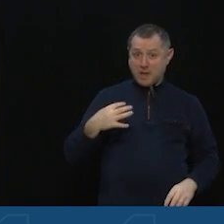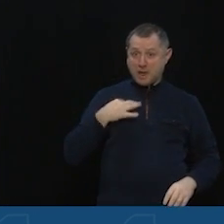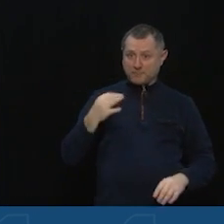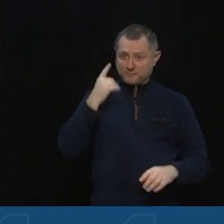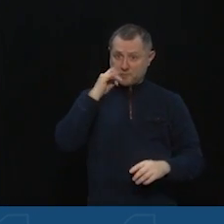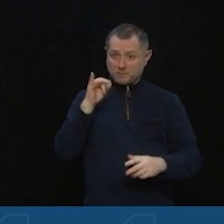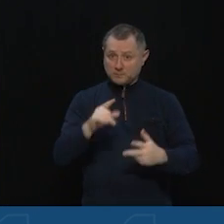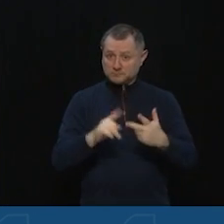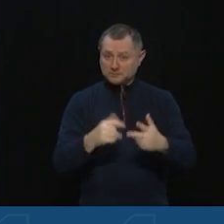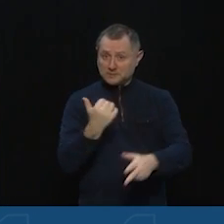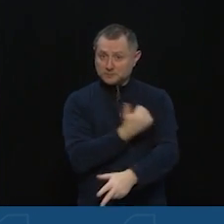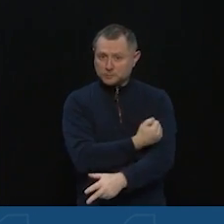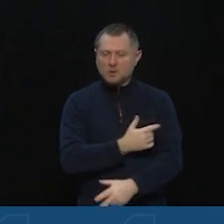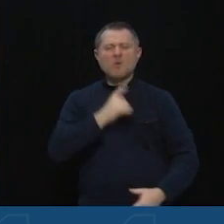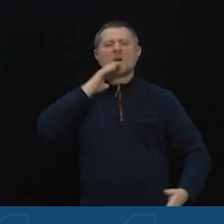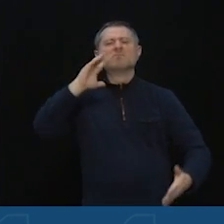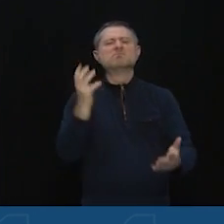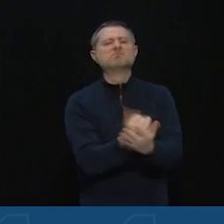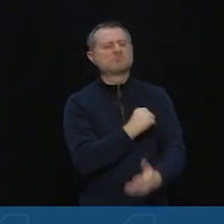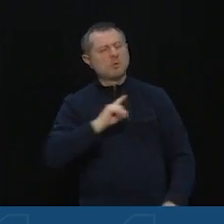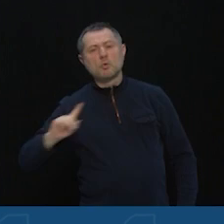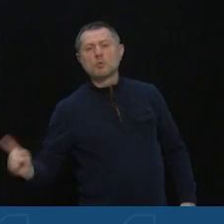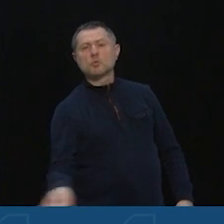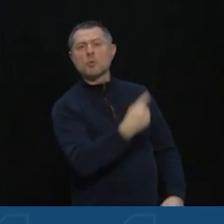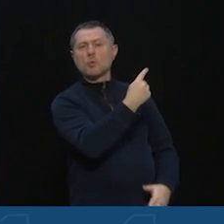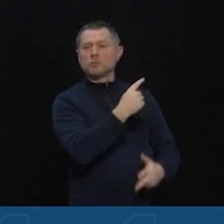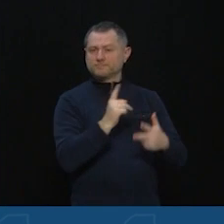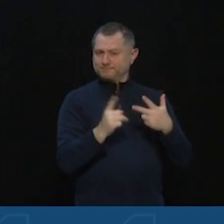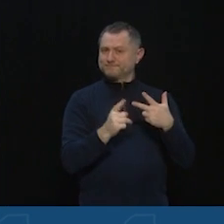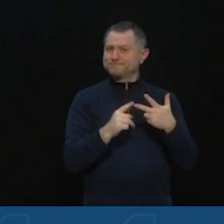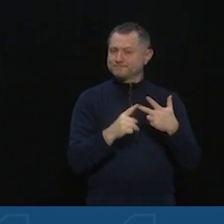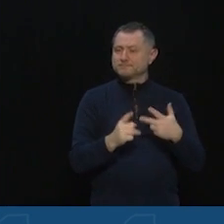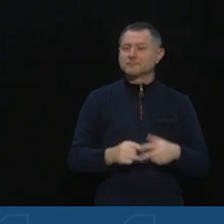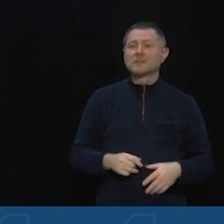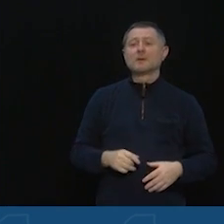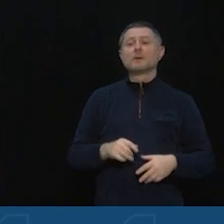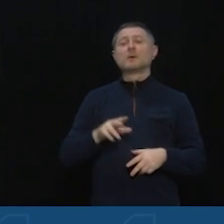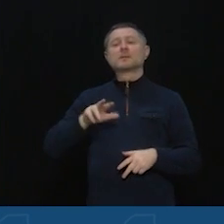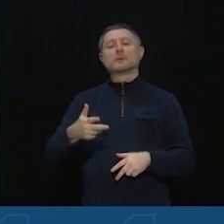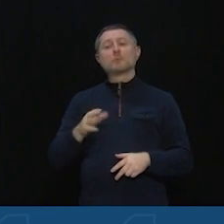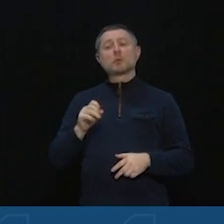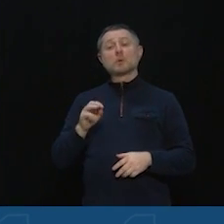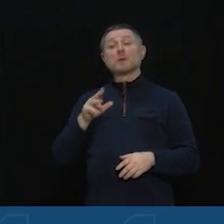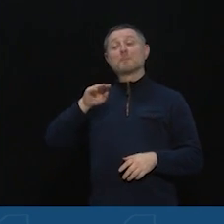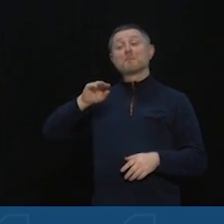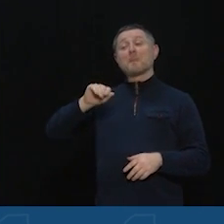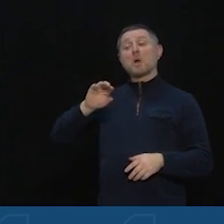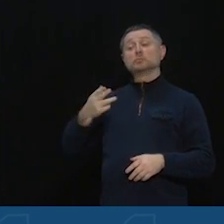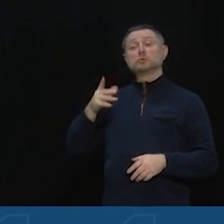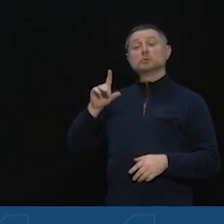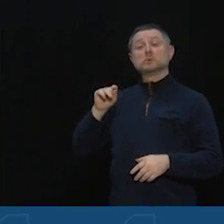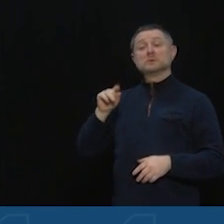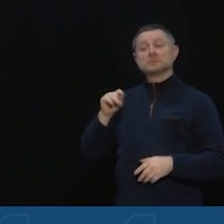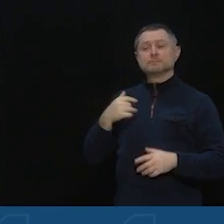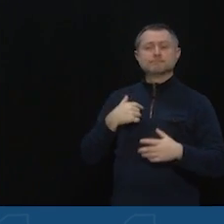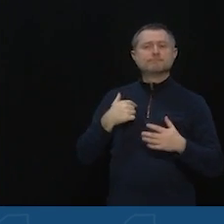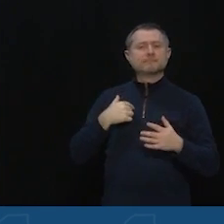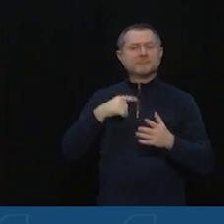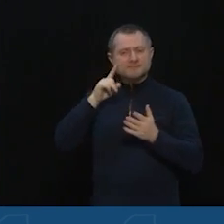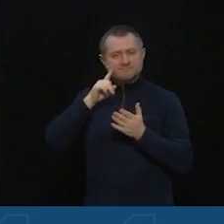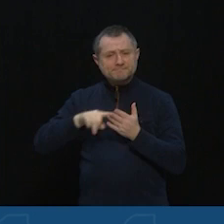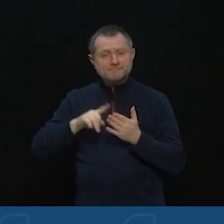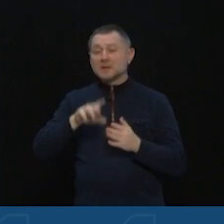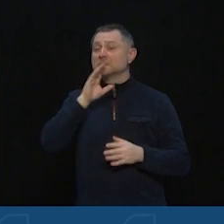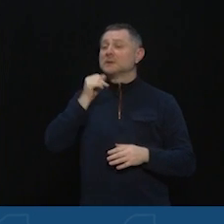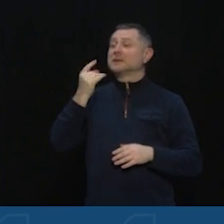is the time to get boosted. As of March 20th, among people who are 18 and older, we had